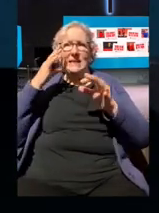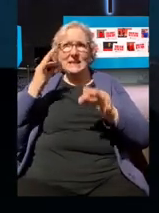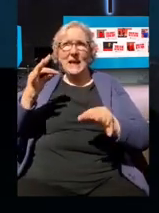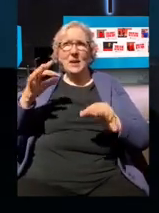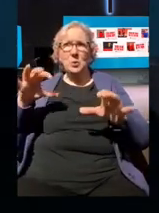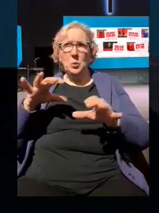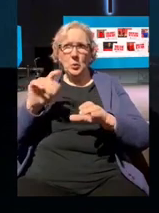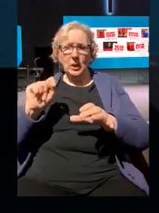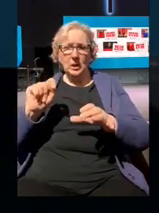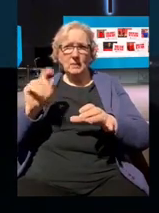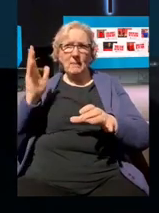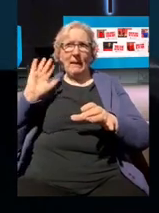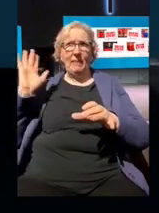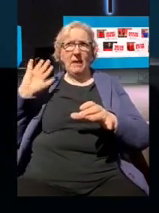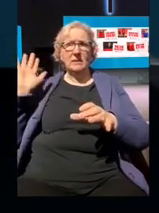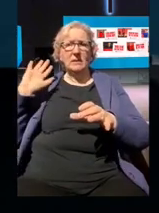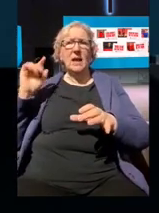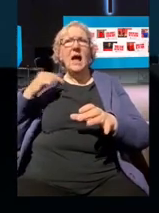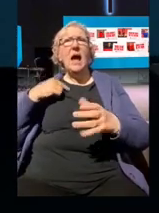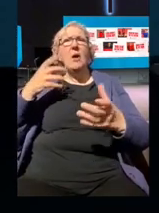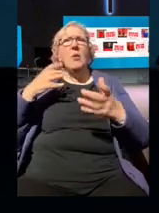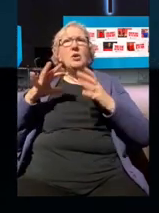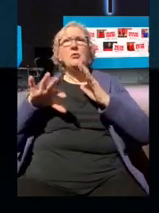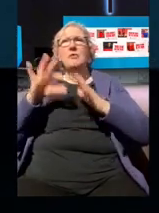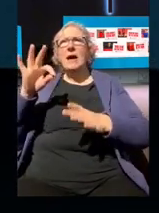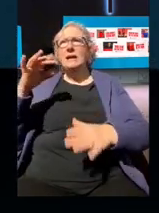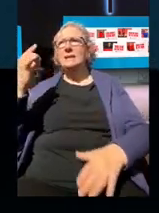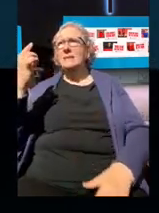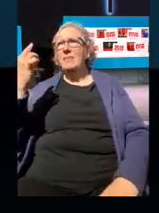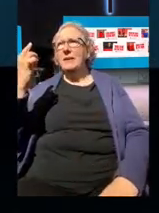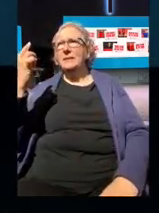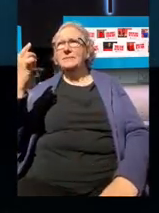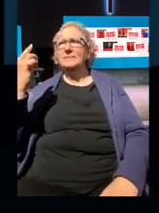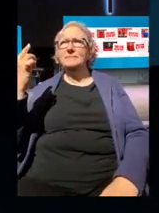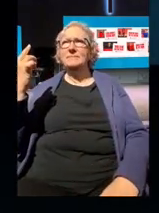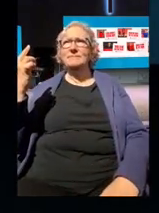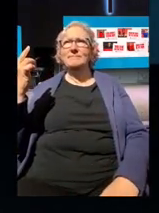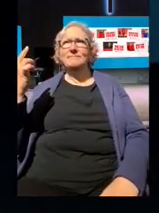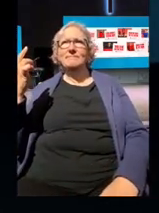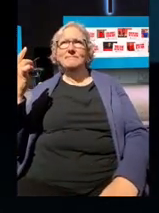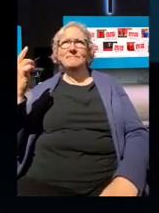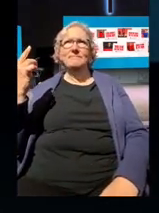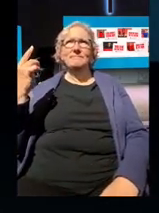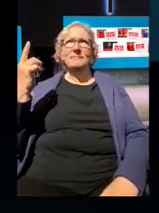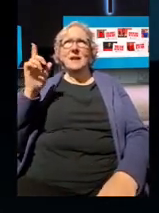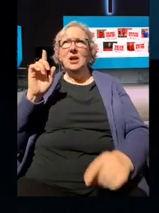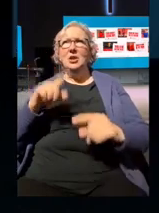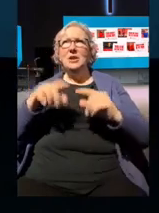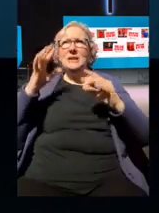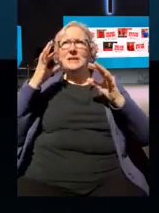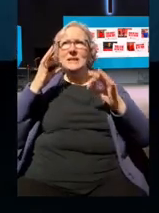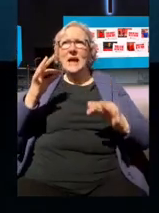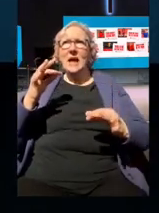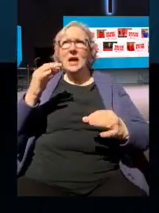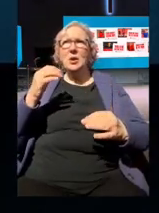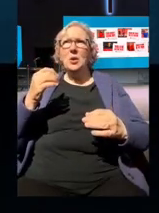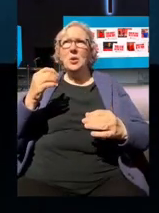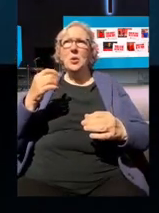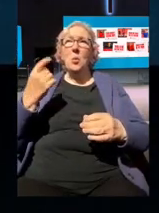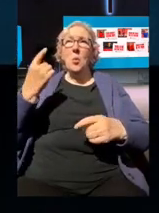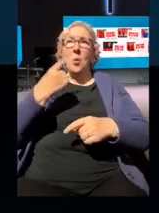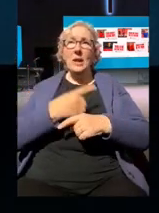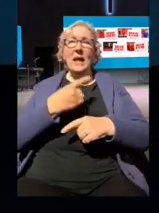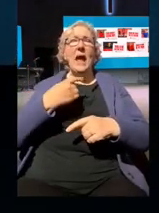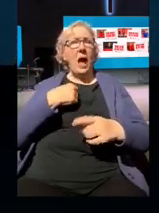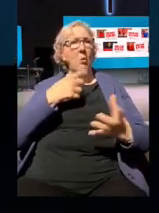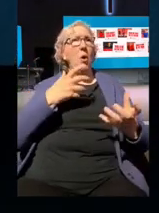then, is that I wanted to find something that I couldn't decide on one day I wanted to do it, and then on the next day,